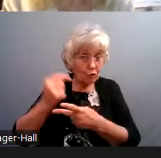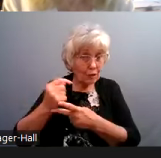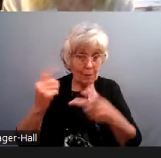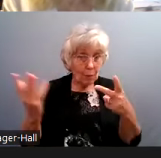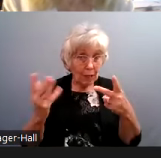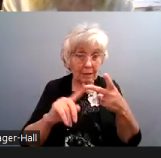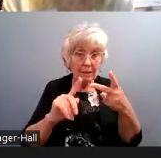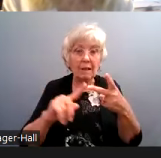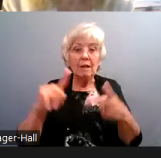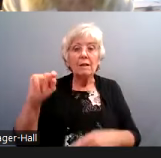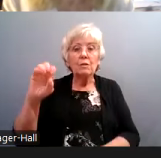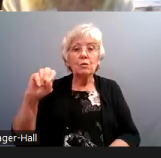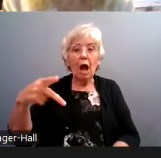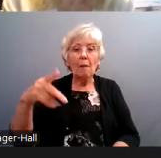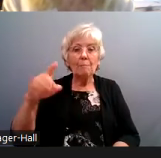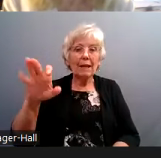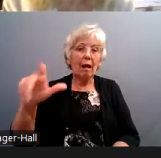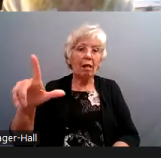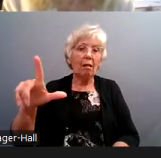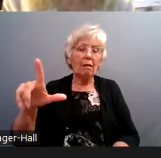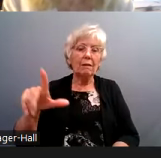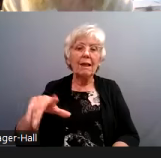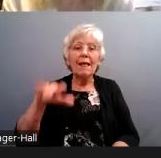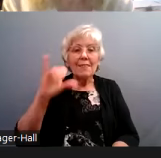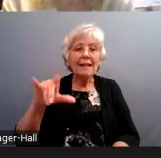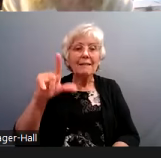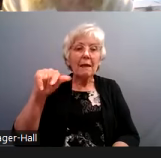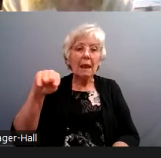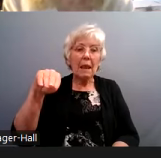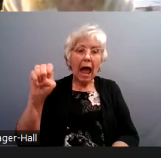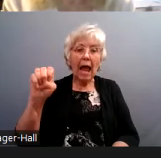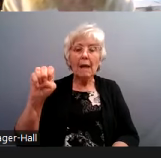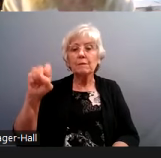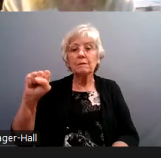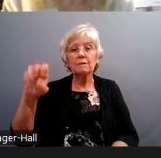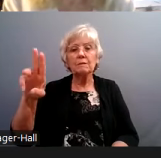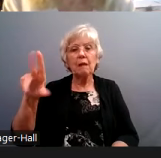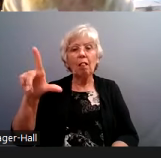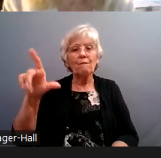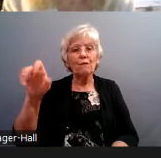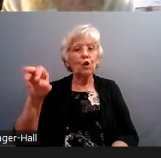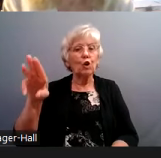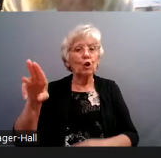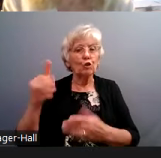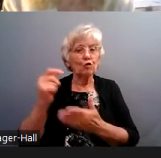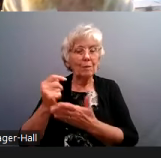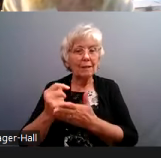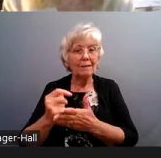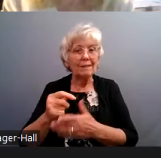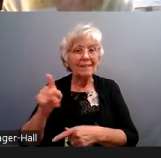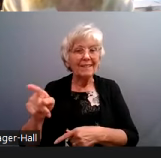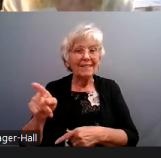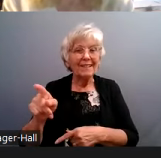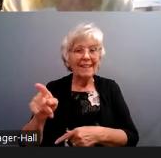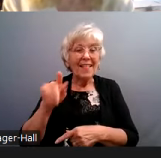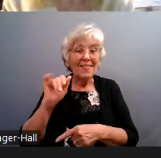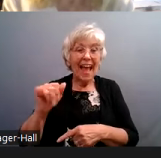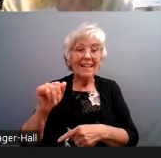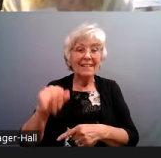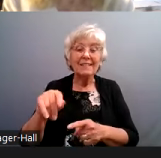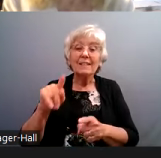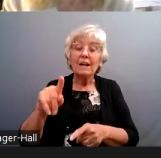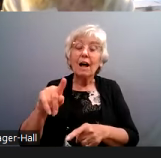a topical treatment, and this is the lime sulfur treatment. And it's exactly what it smells. How it sounds like